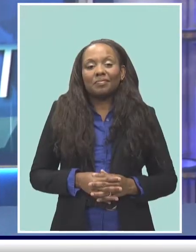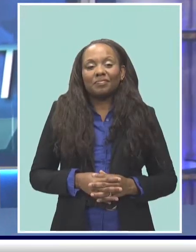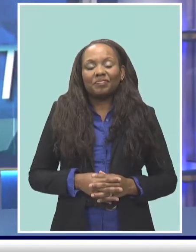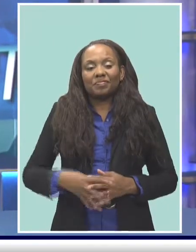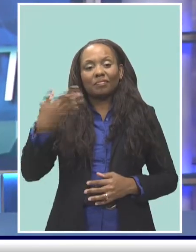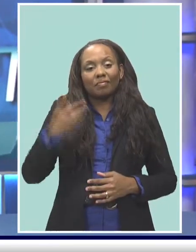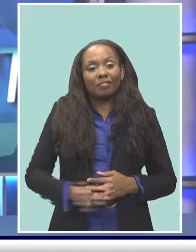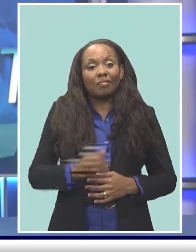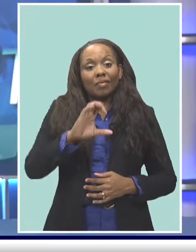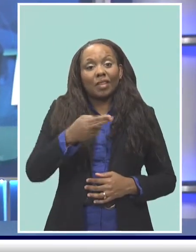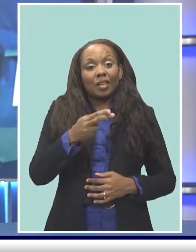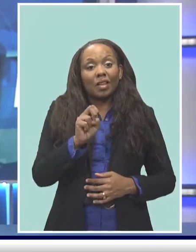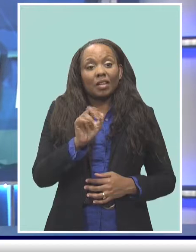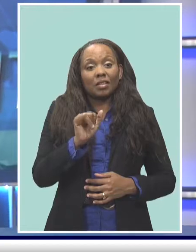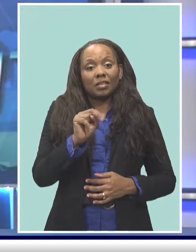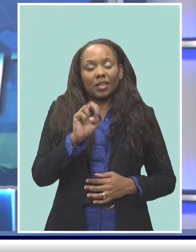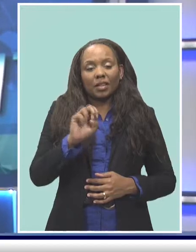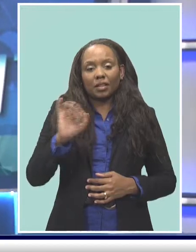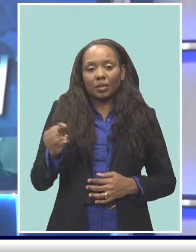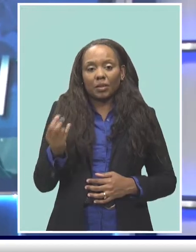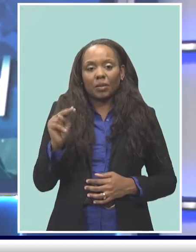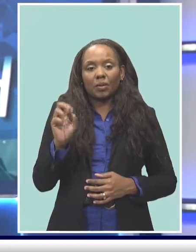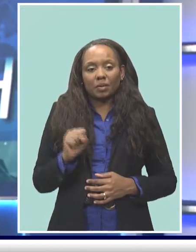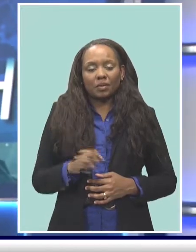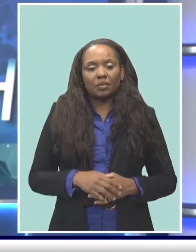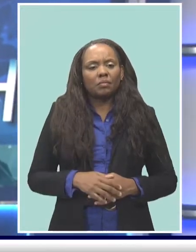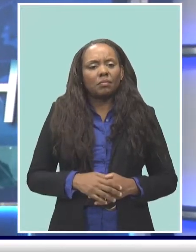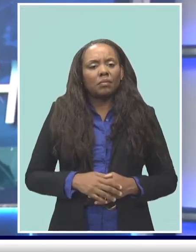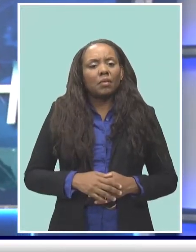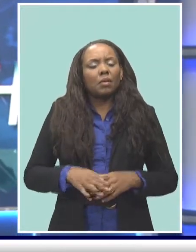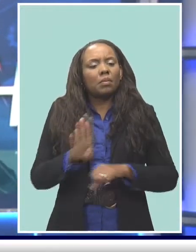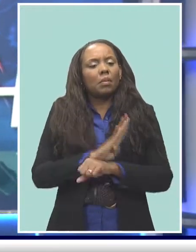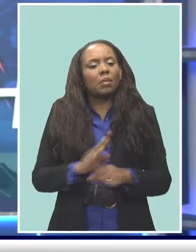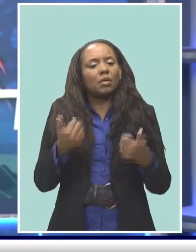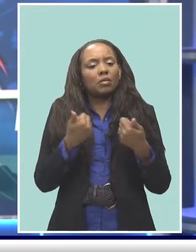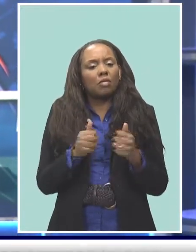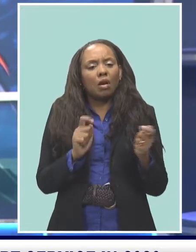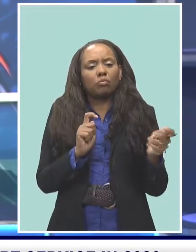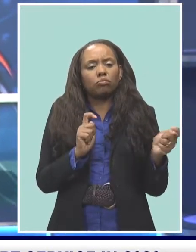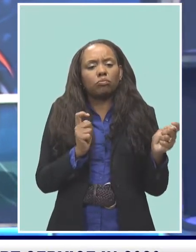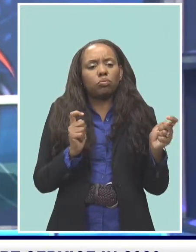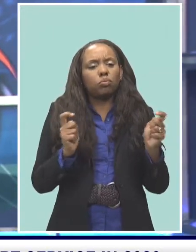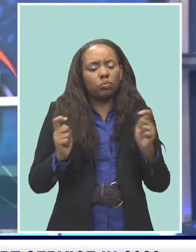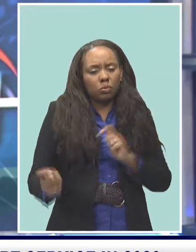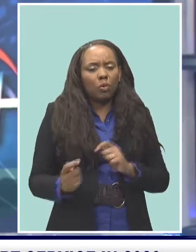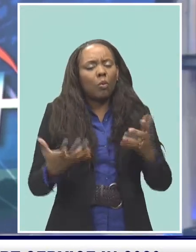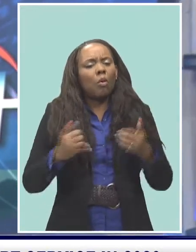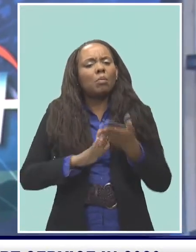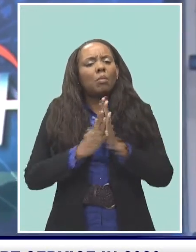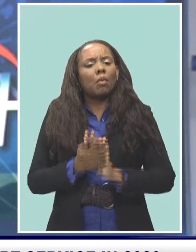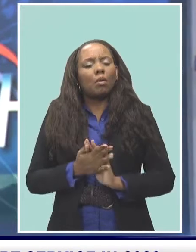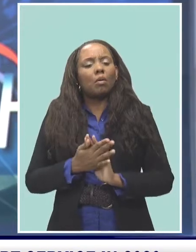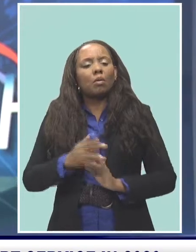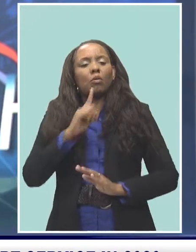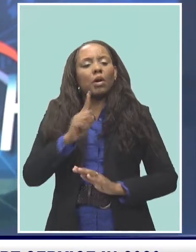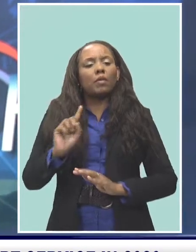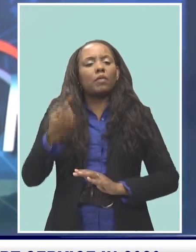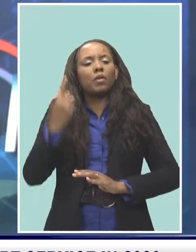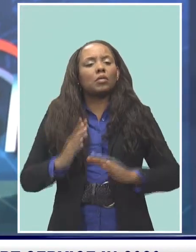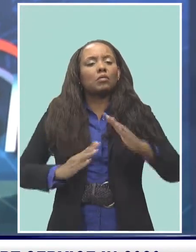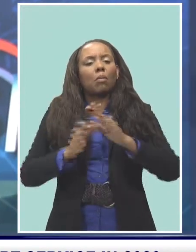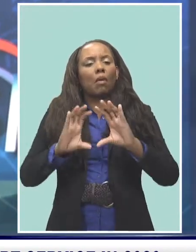I'm Shane Jones, leading the news at 7. As Barbados works to transform itself into a world-class nation, Prime Minister